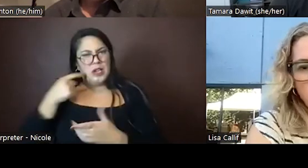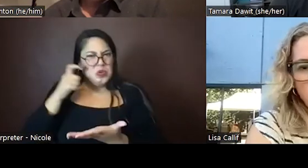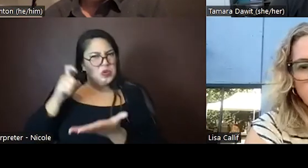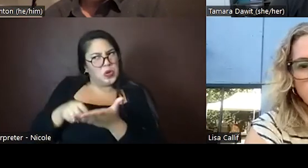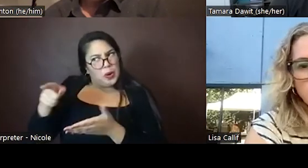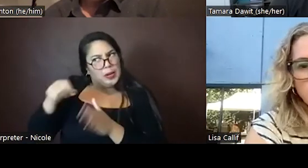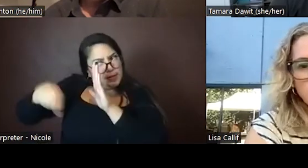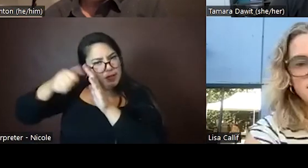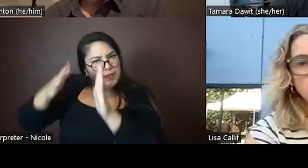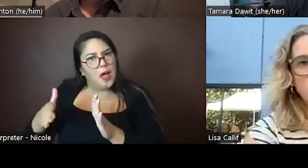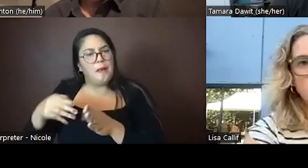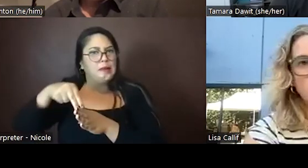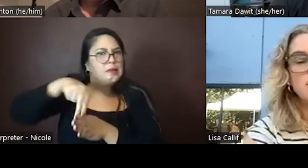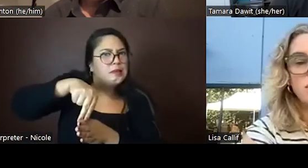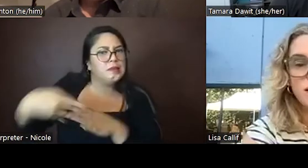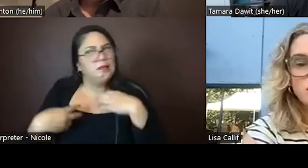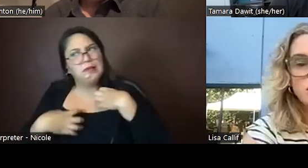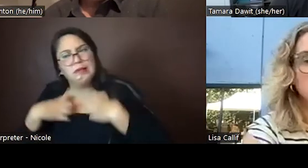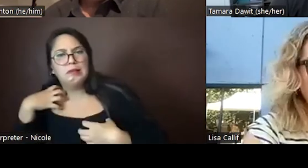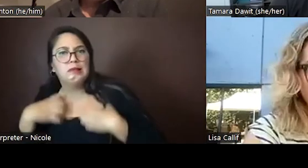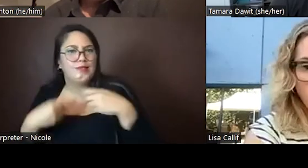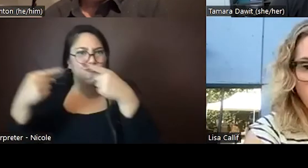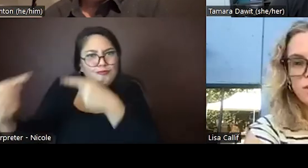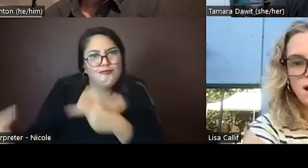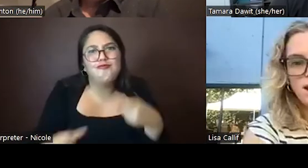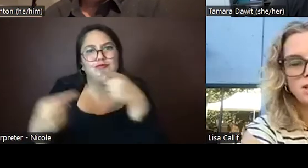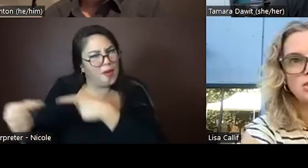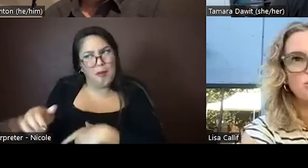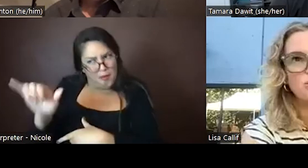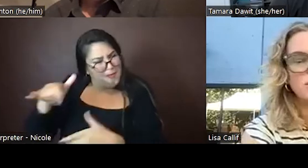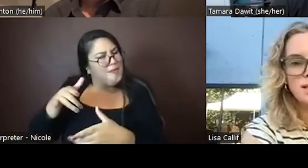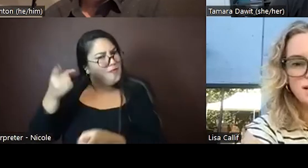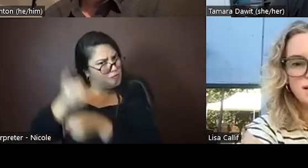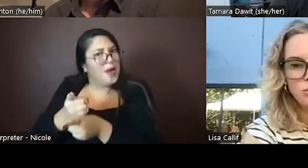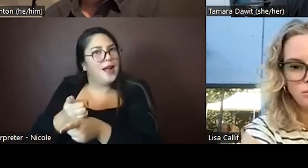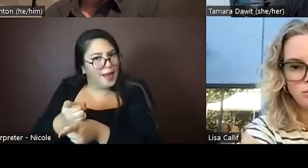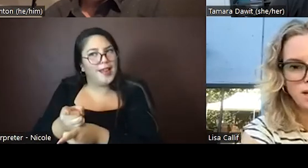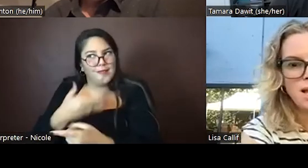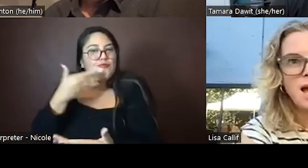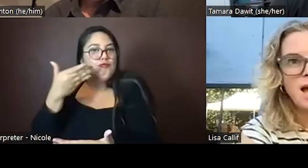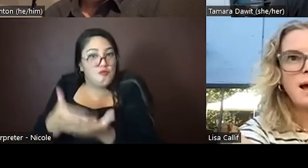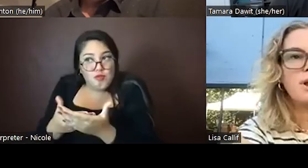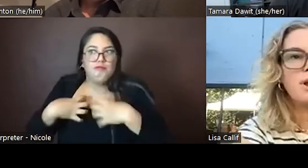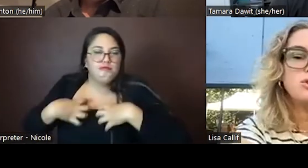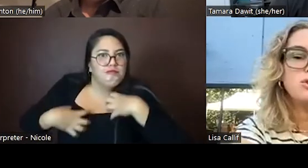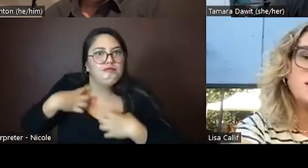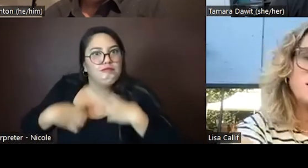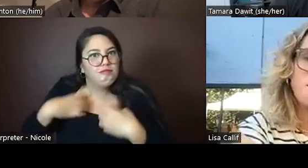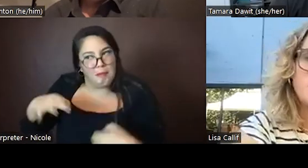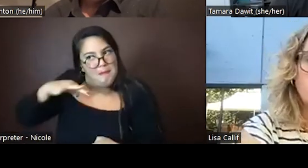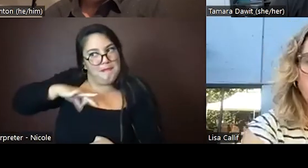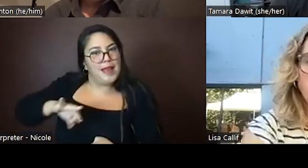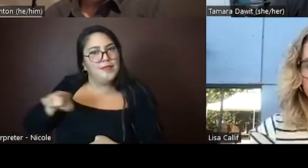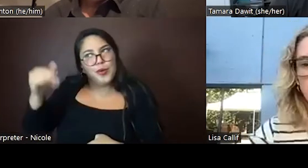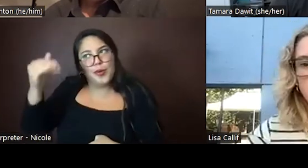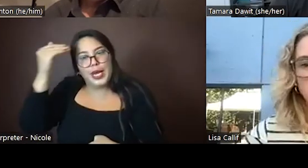total appropriate struggle, because he was entering into it knowing what he was getting into. It wasn't a disillusionment, but also knowing that this